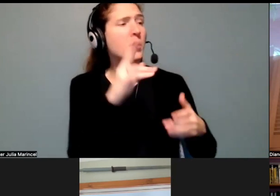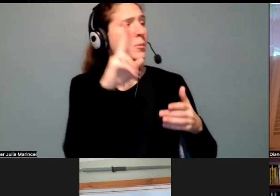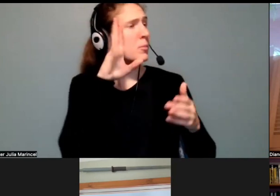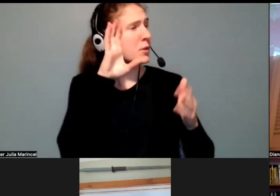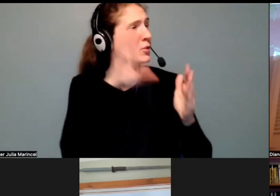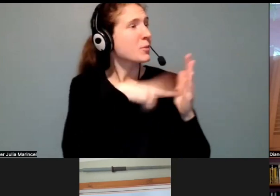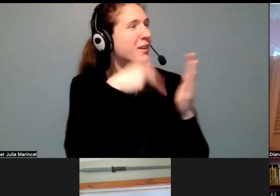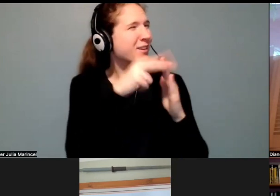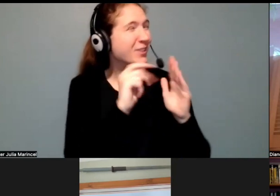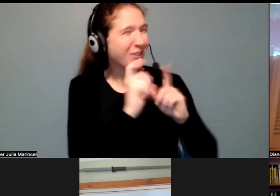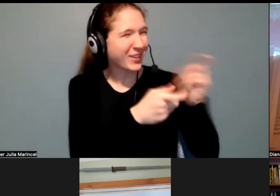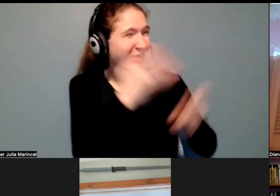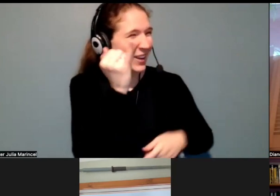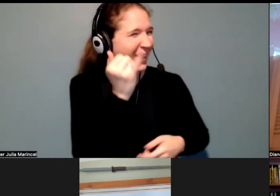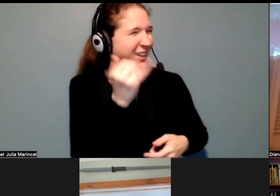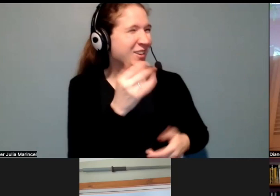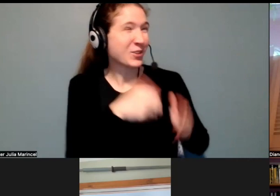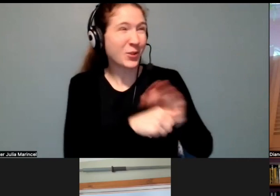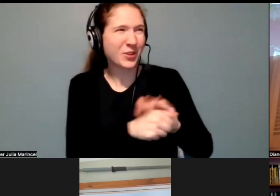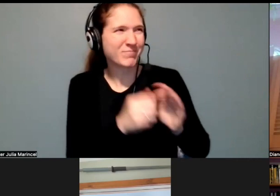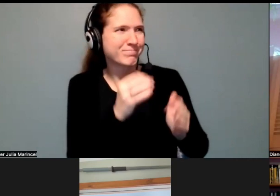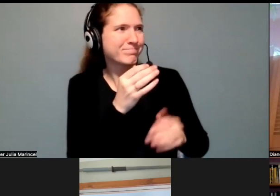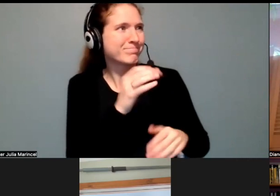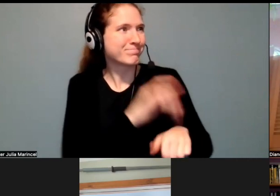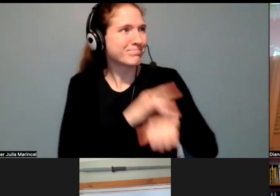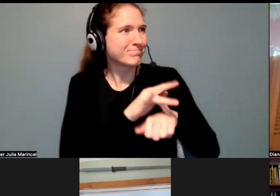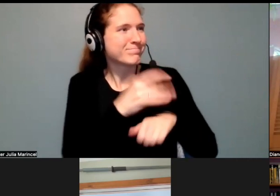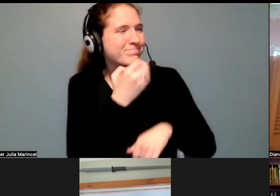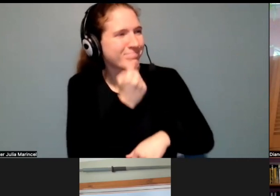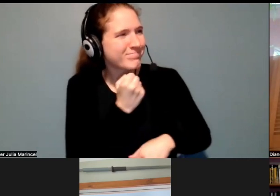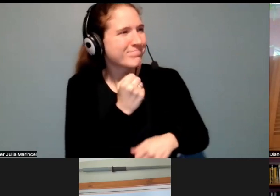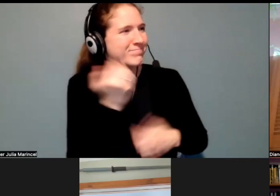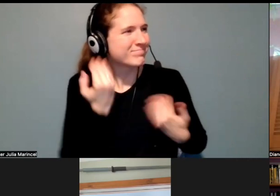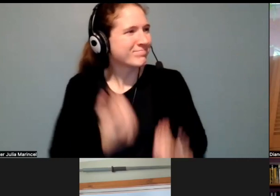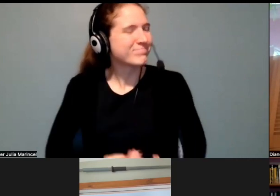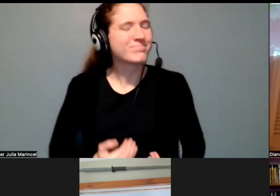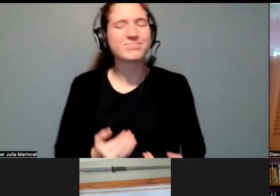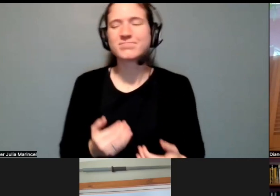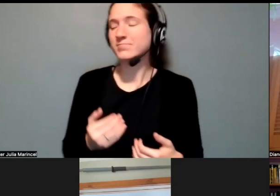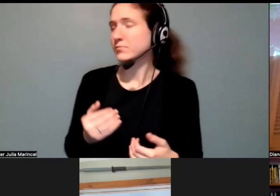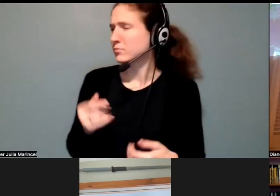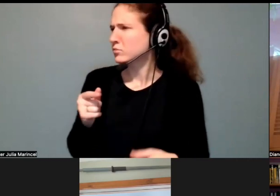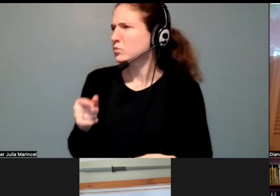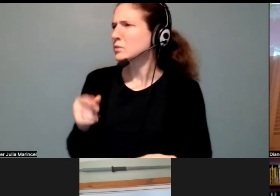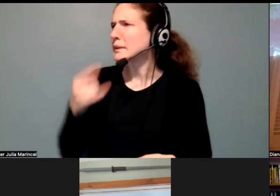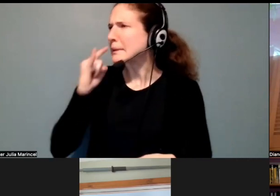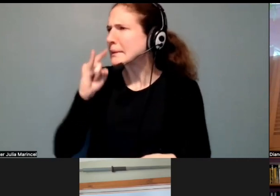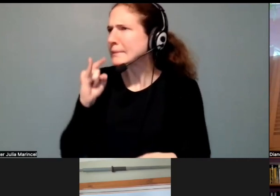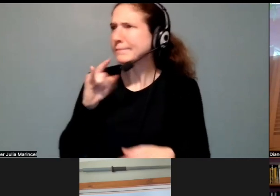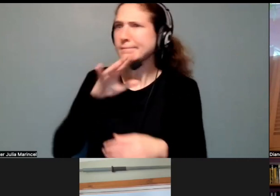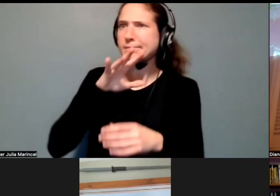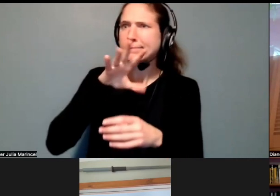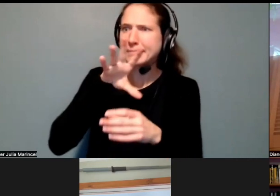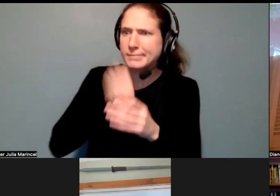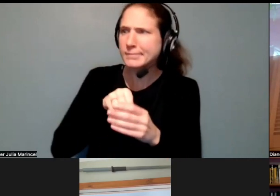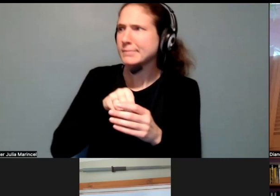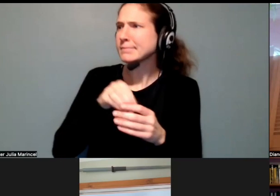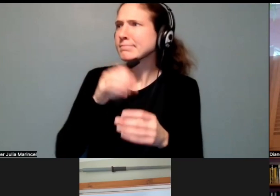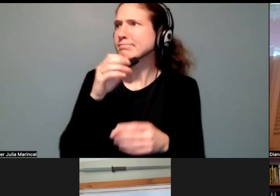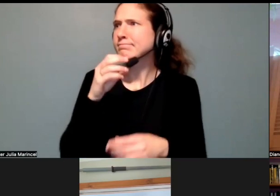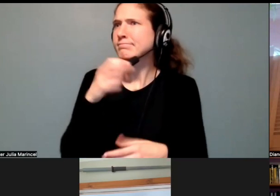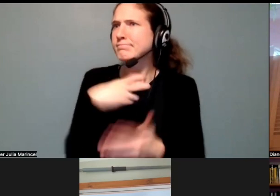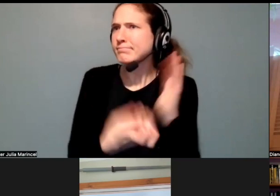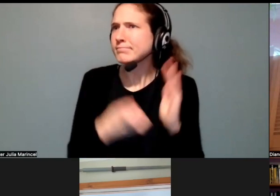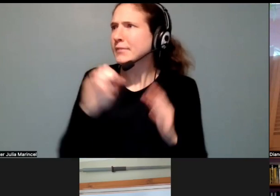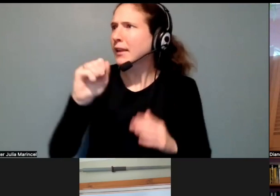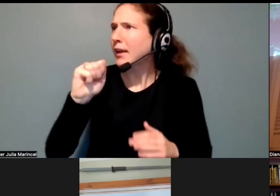artist. how did you, I mean, as a kid, how did you get into amphibians so much? Was there anything in